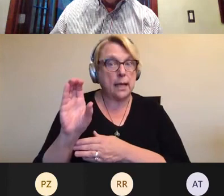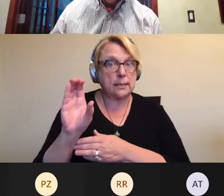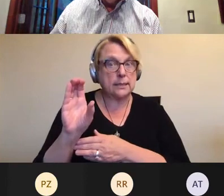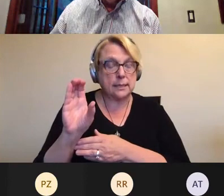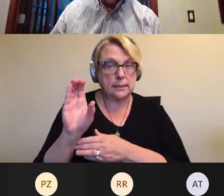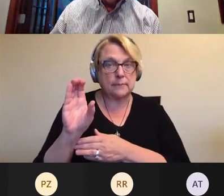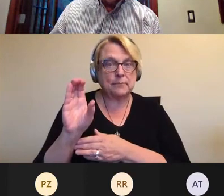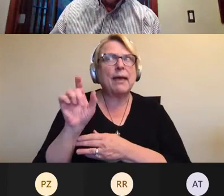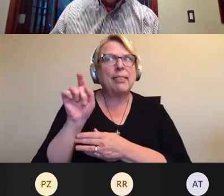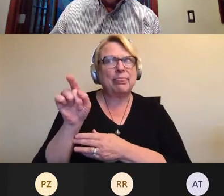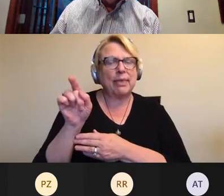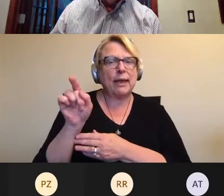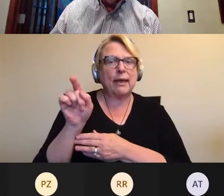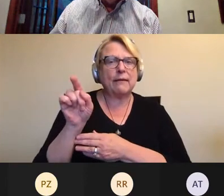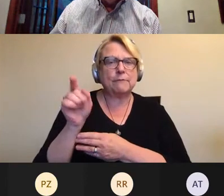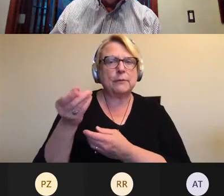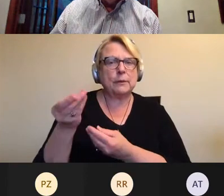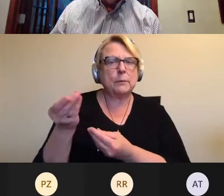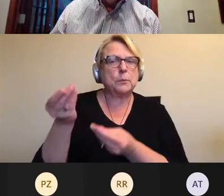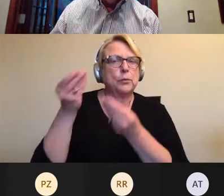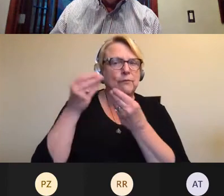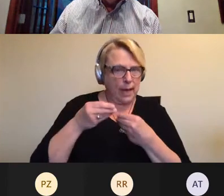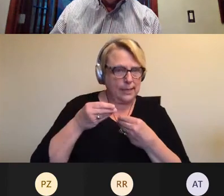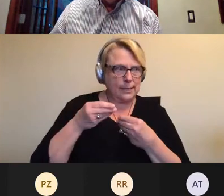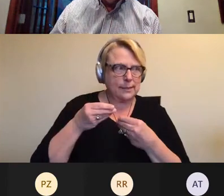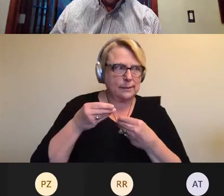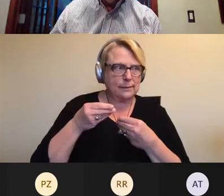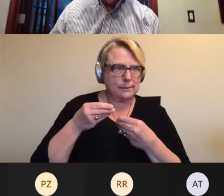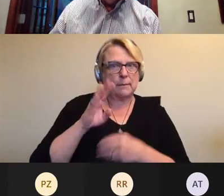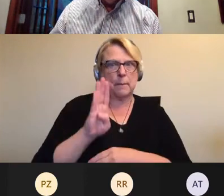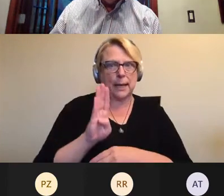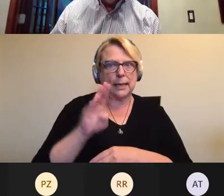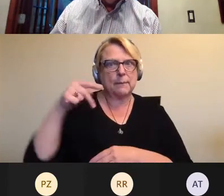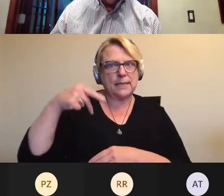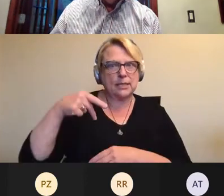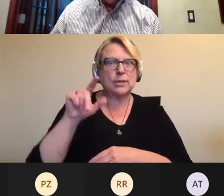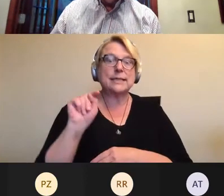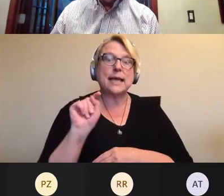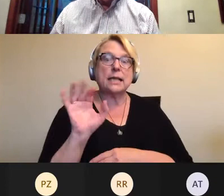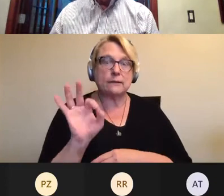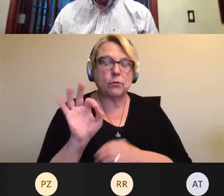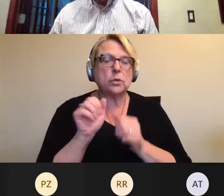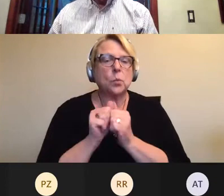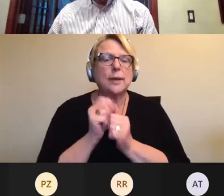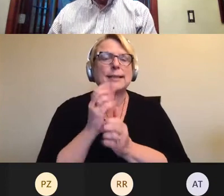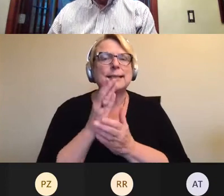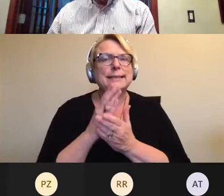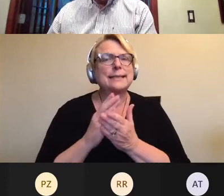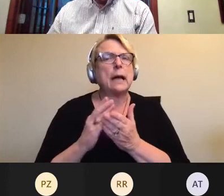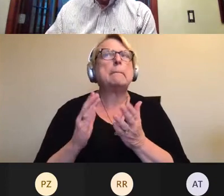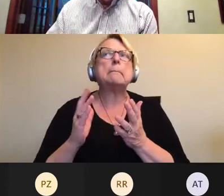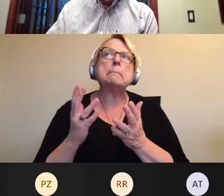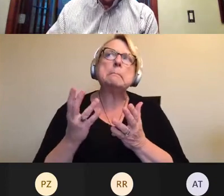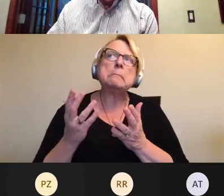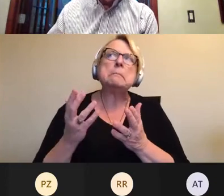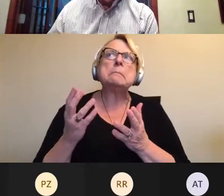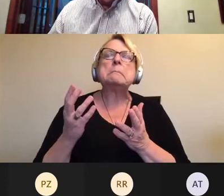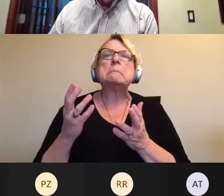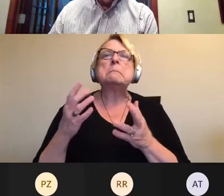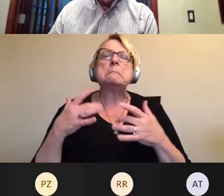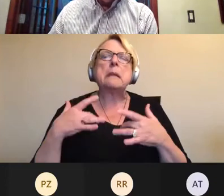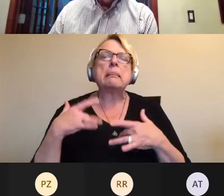Has provided the Bike Pedestrian Task Force with some very light, I'll call it light